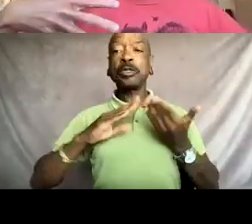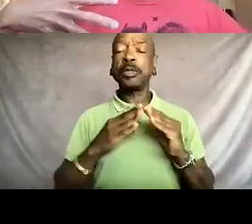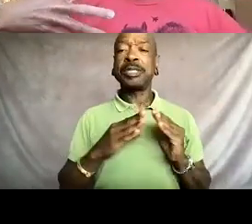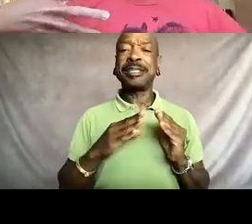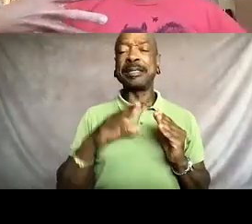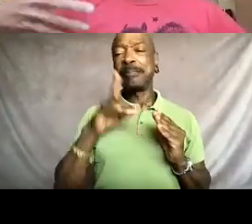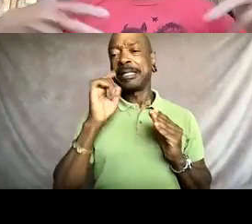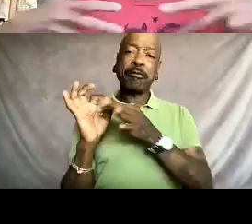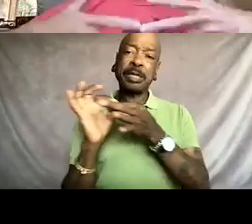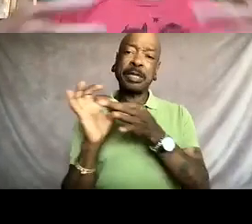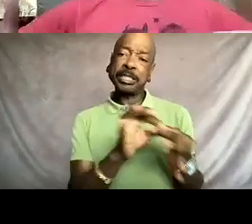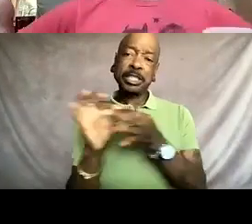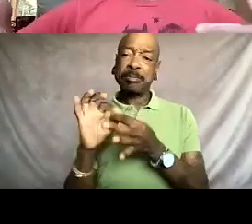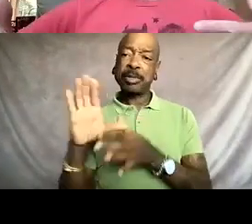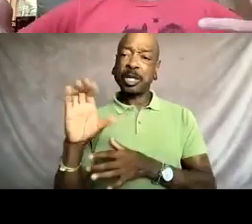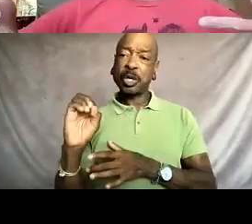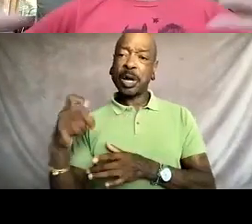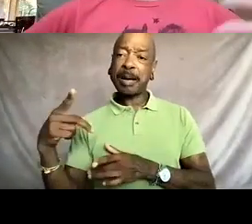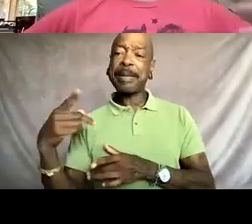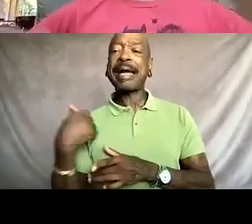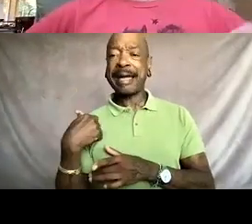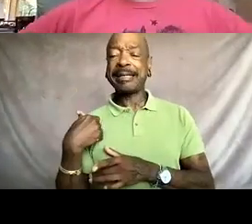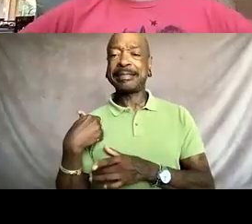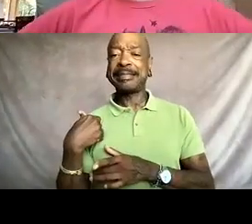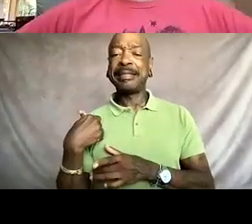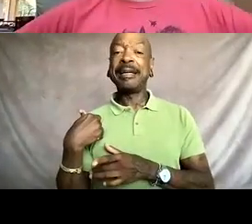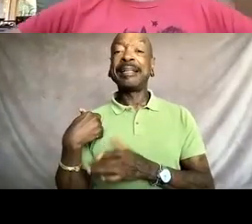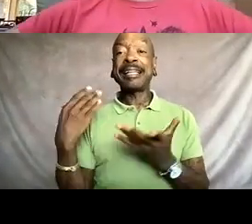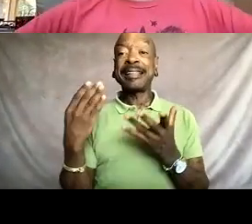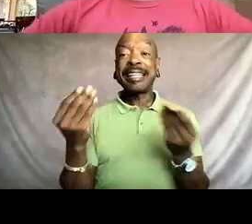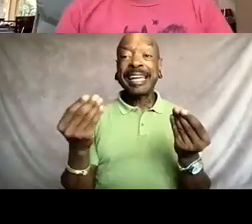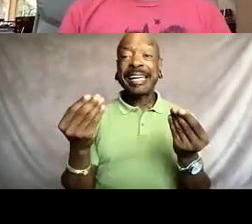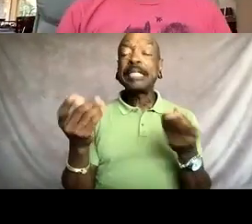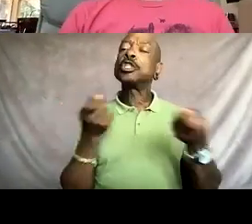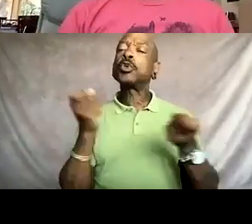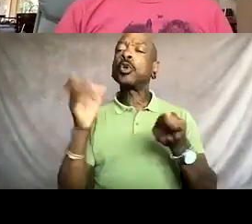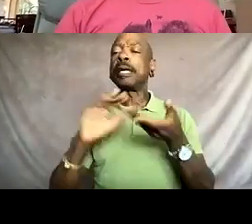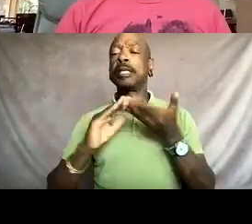the cooperative has ensures the land remains in the community's hands in some form.